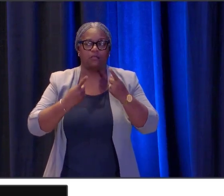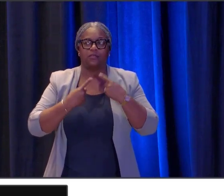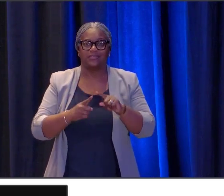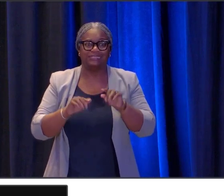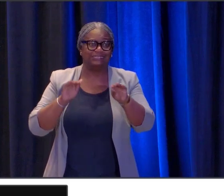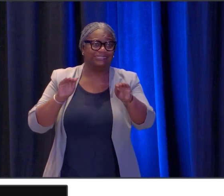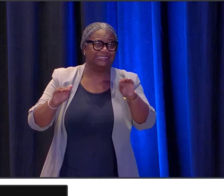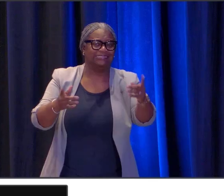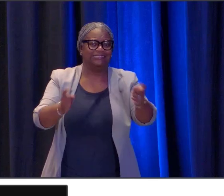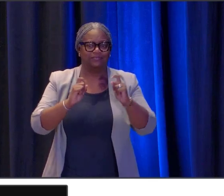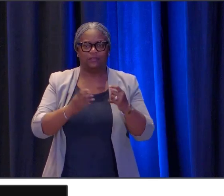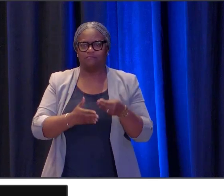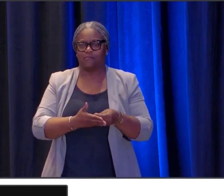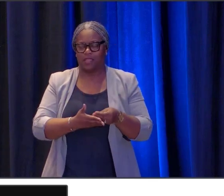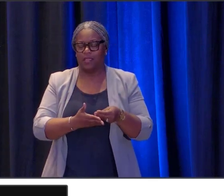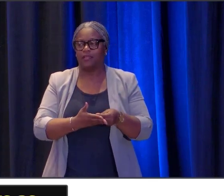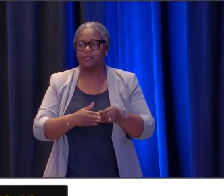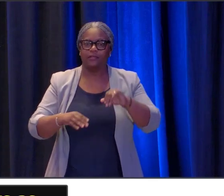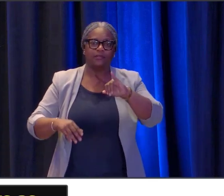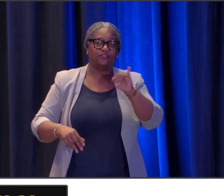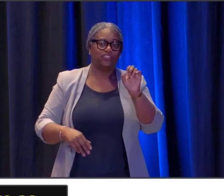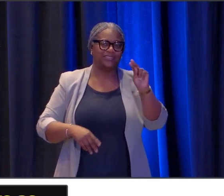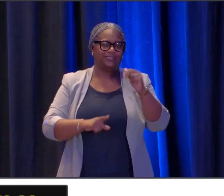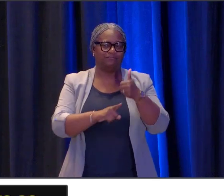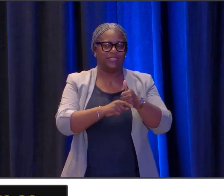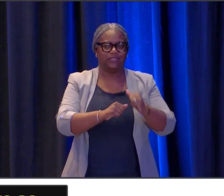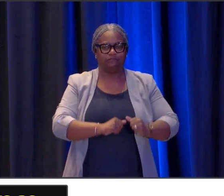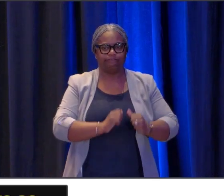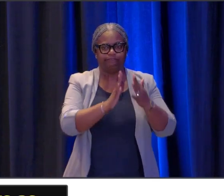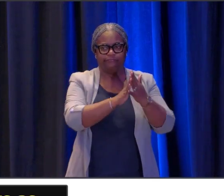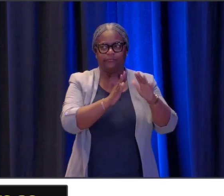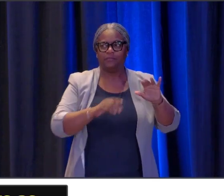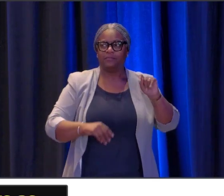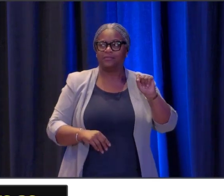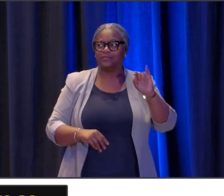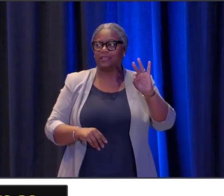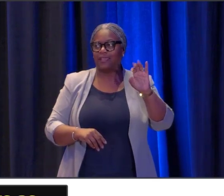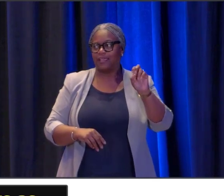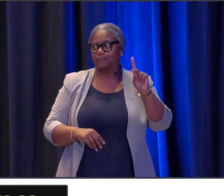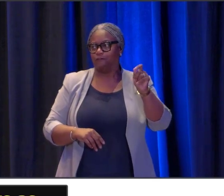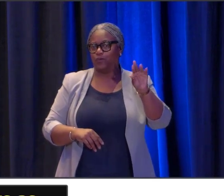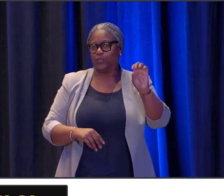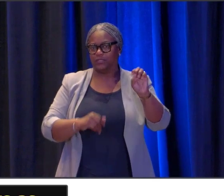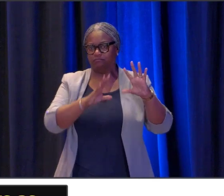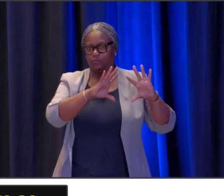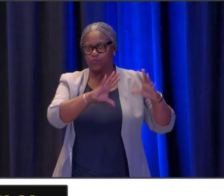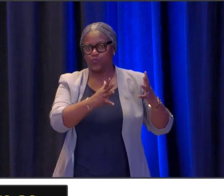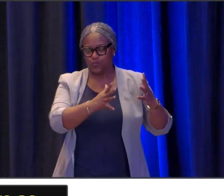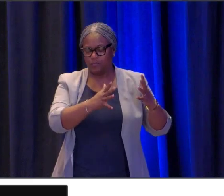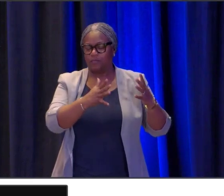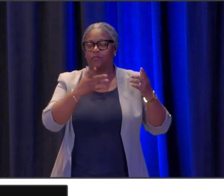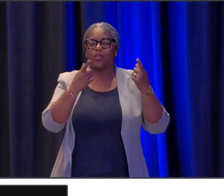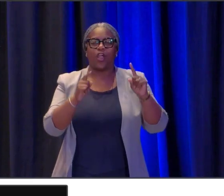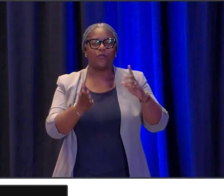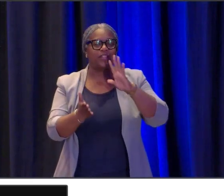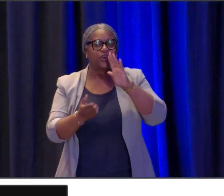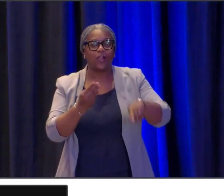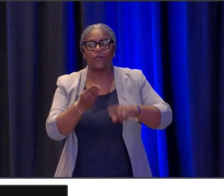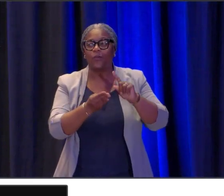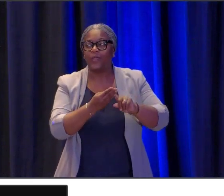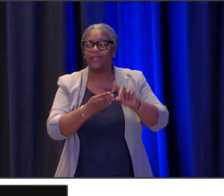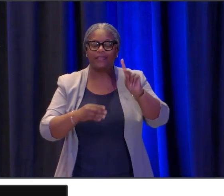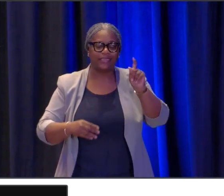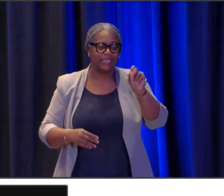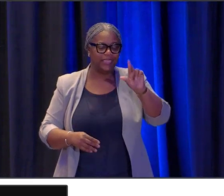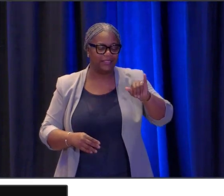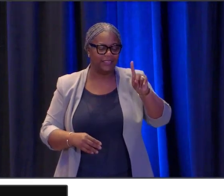going to establish a task force. And I already spoke to Keely Cat Wells. She want to be a part of